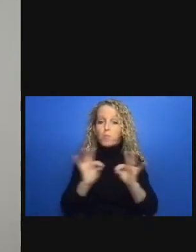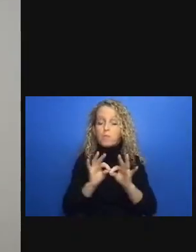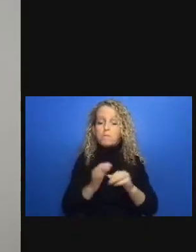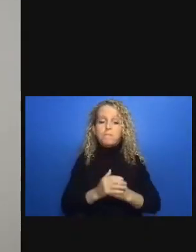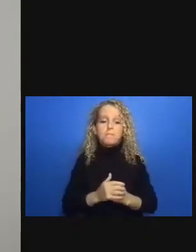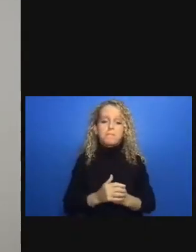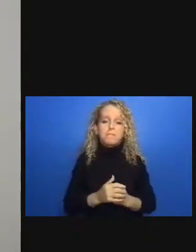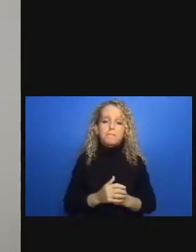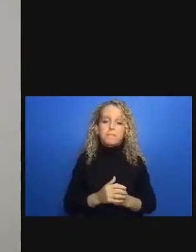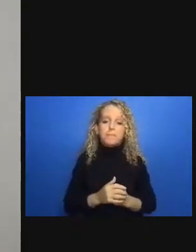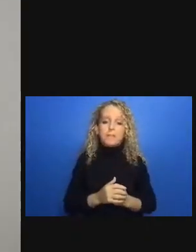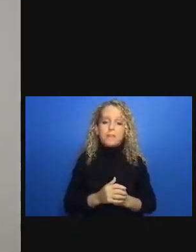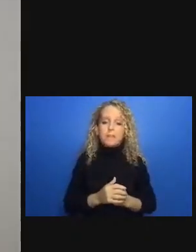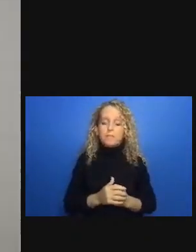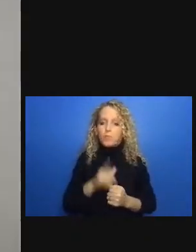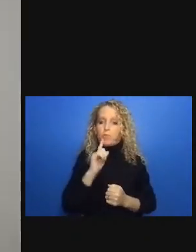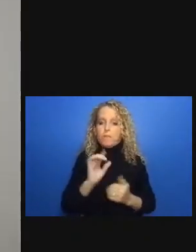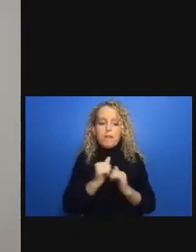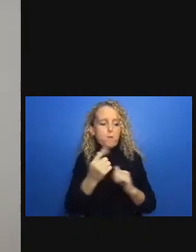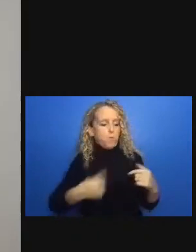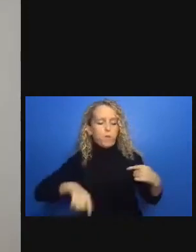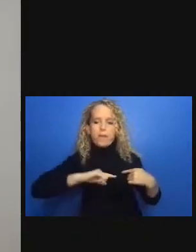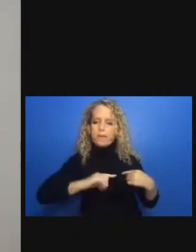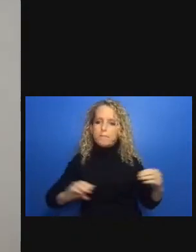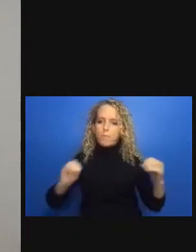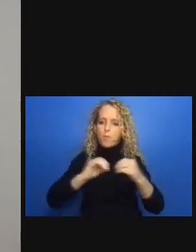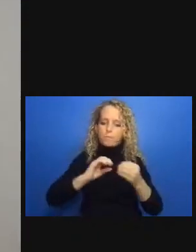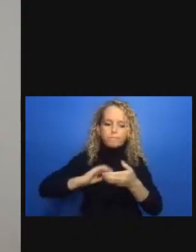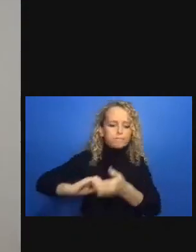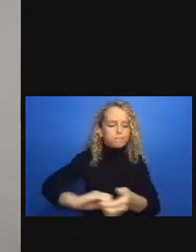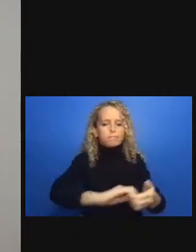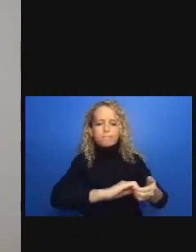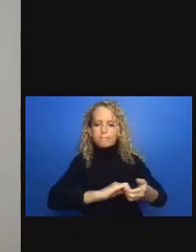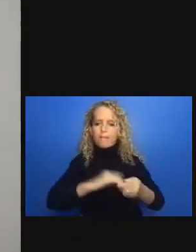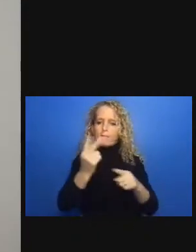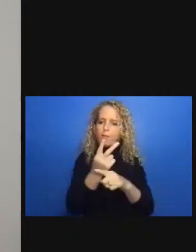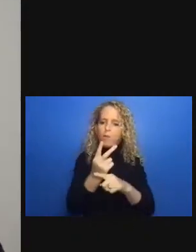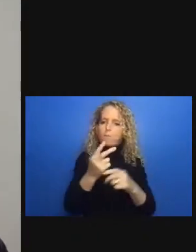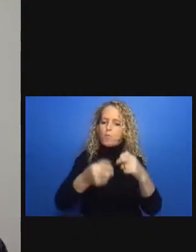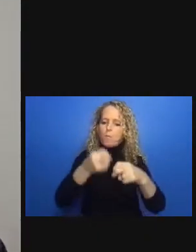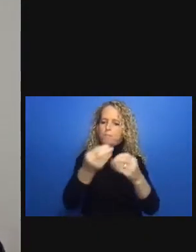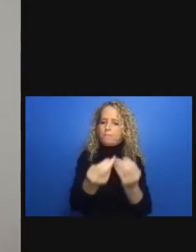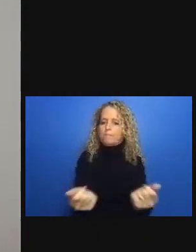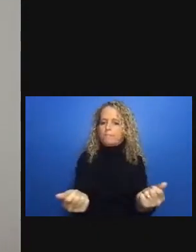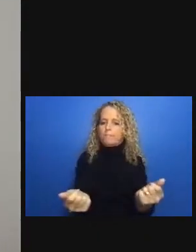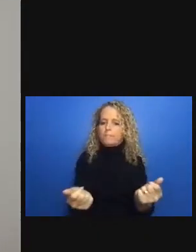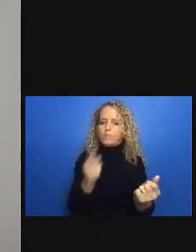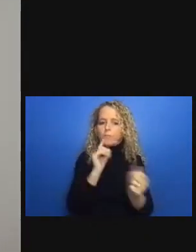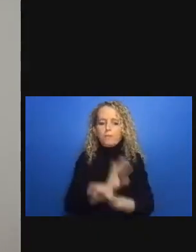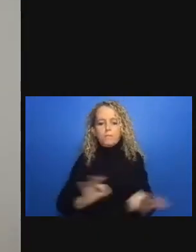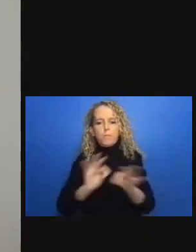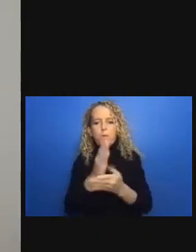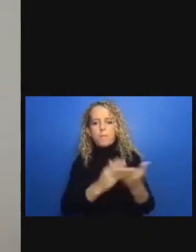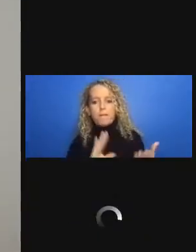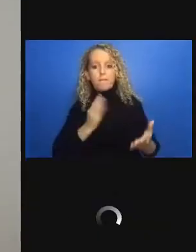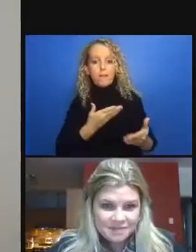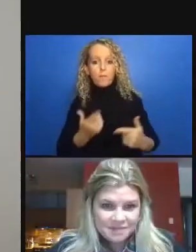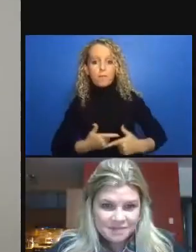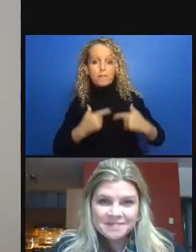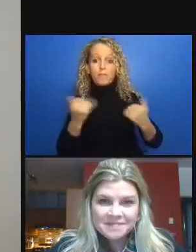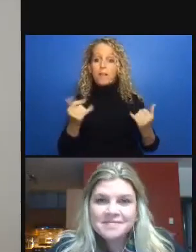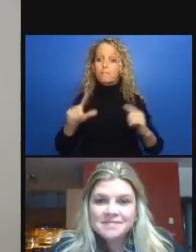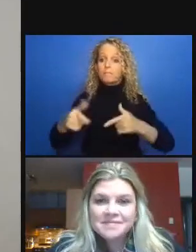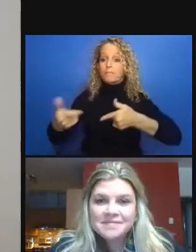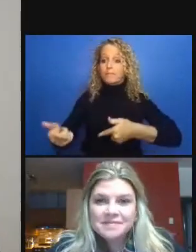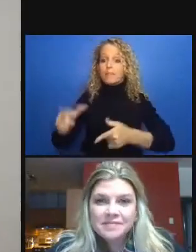collaboratively provide solutions for such an important piece of our lives. So I'll pass it back to you, Lori. Thank